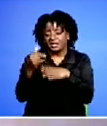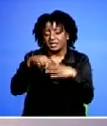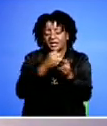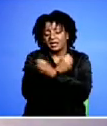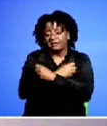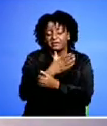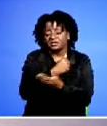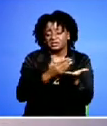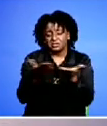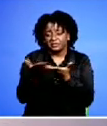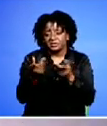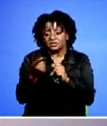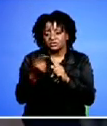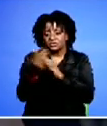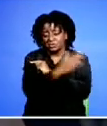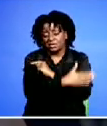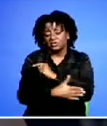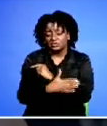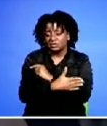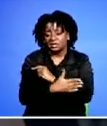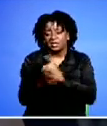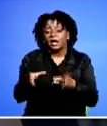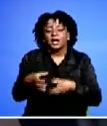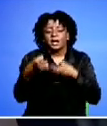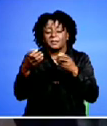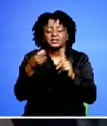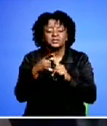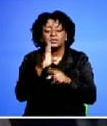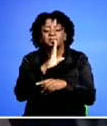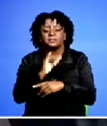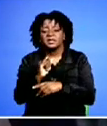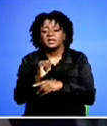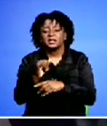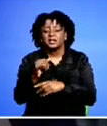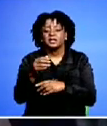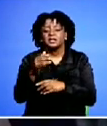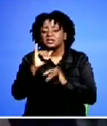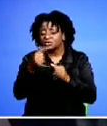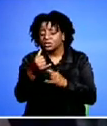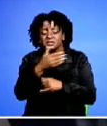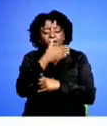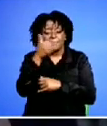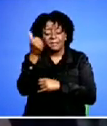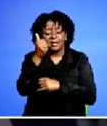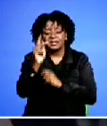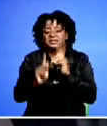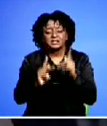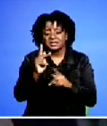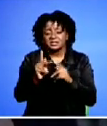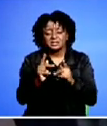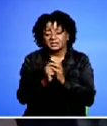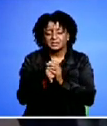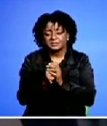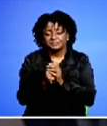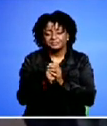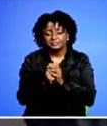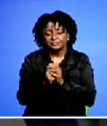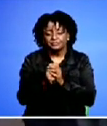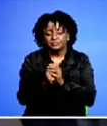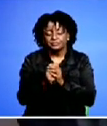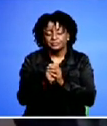country. To commit to being just better citizens. Promotion of these